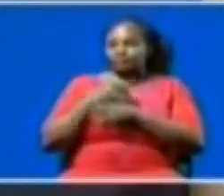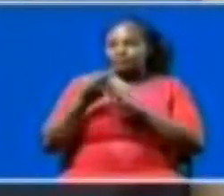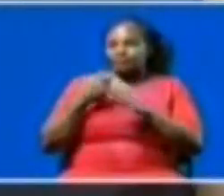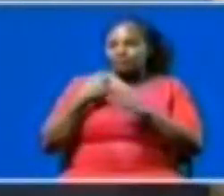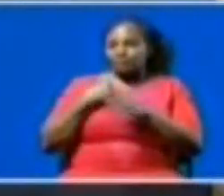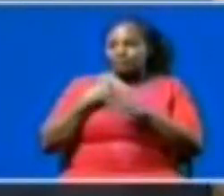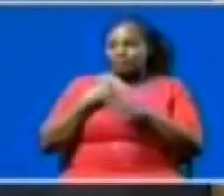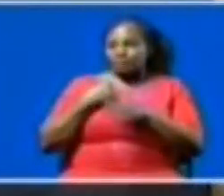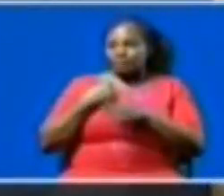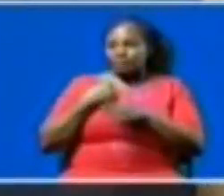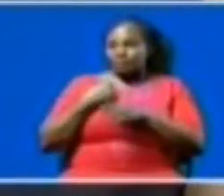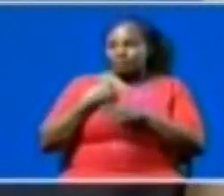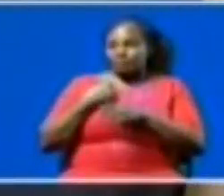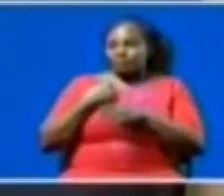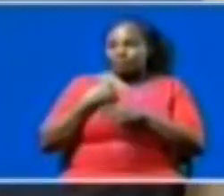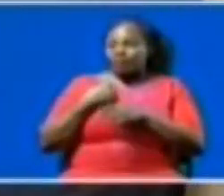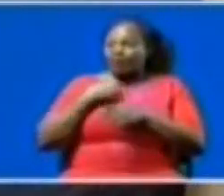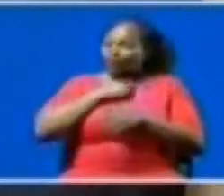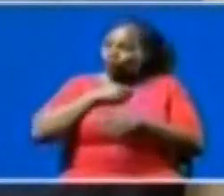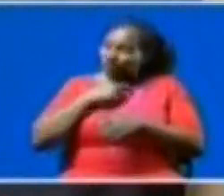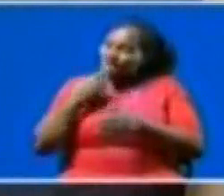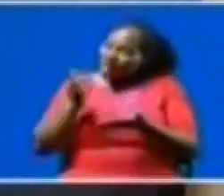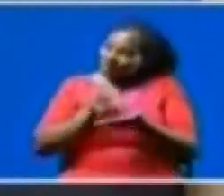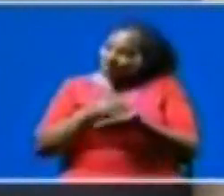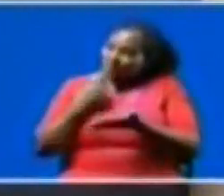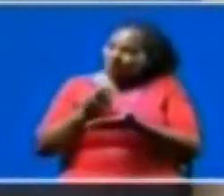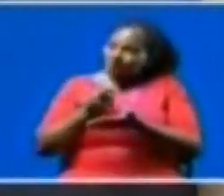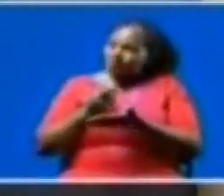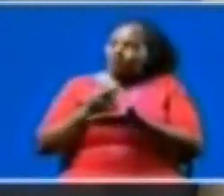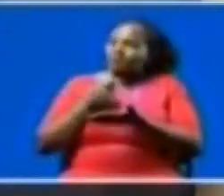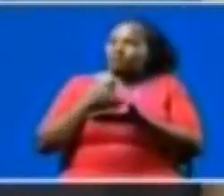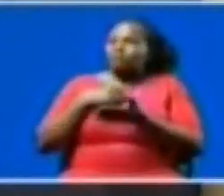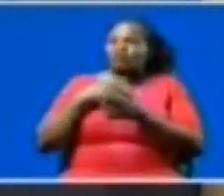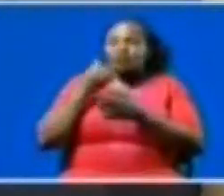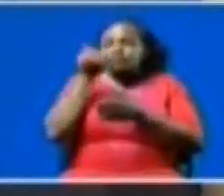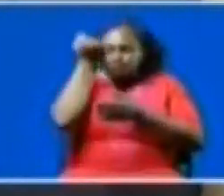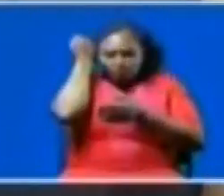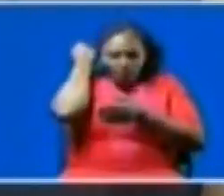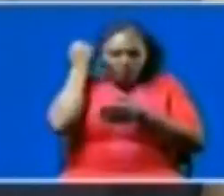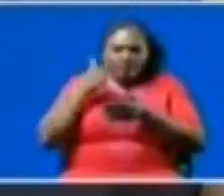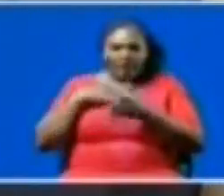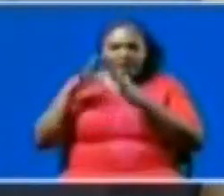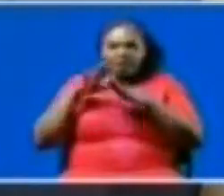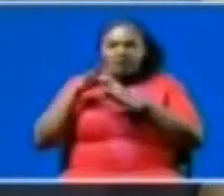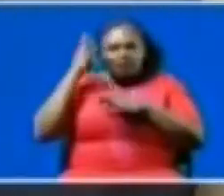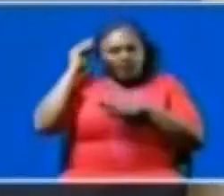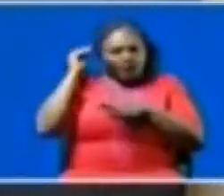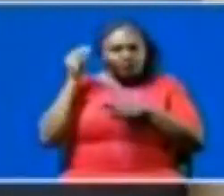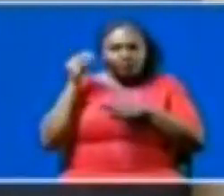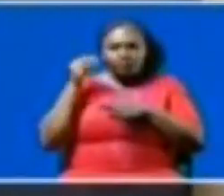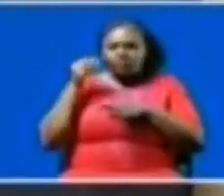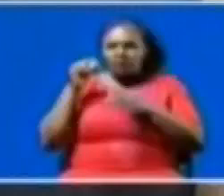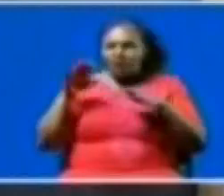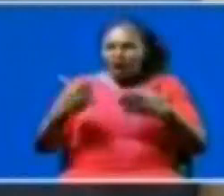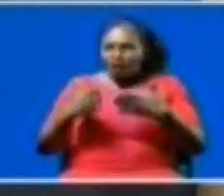was, pardon? Say that again. She said, I'm going to shave my head. I said, well, you